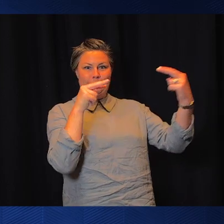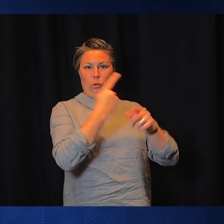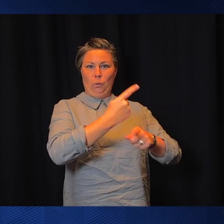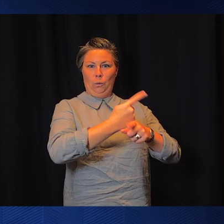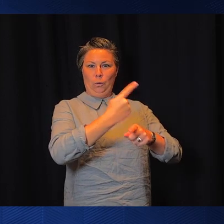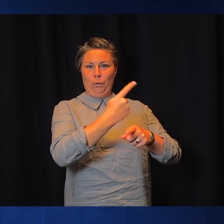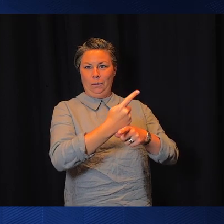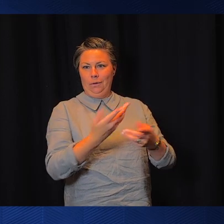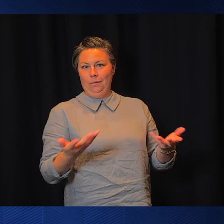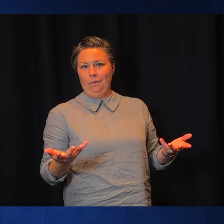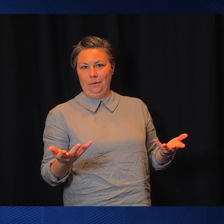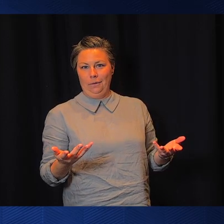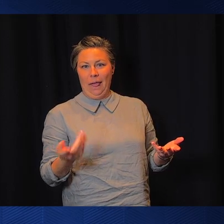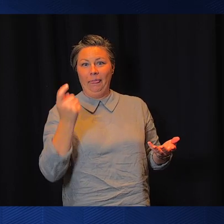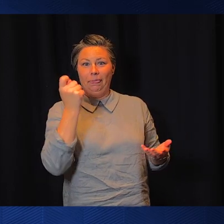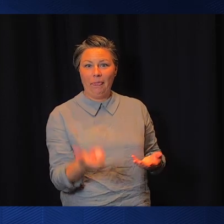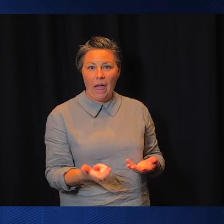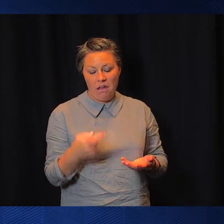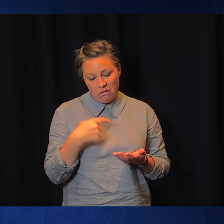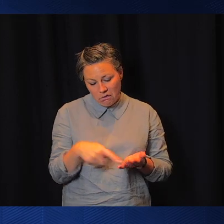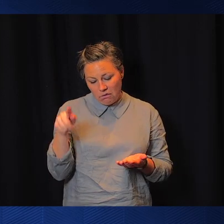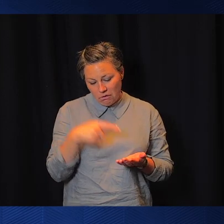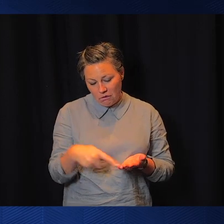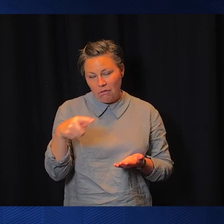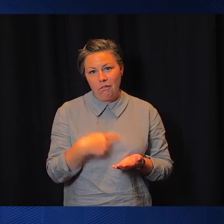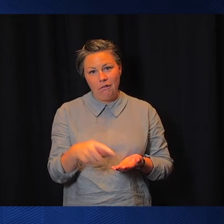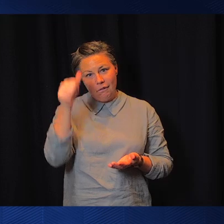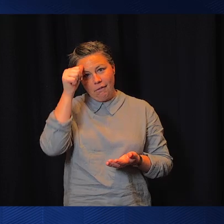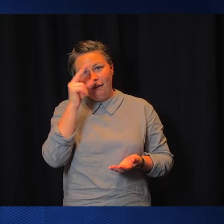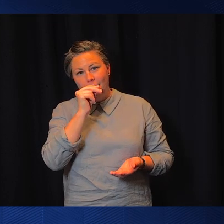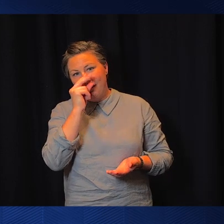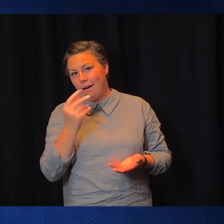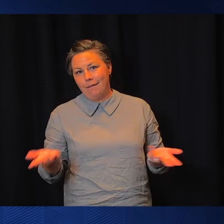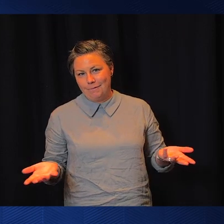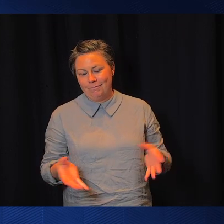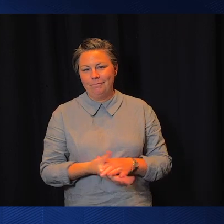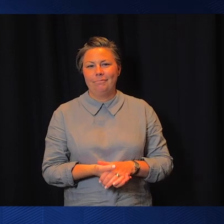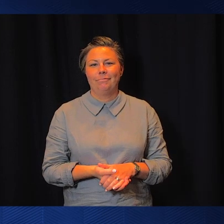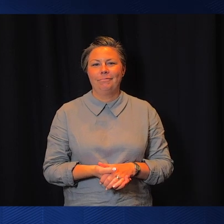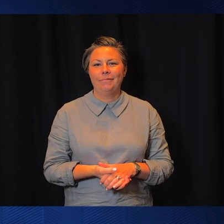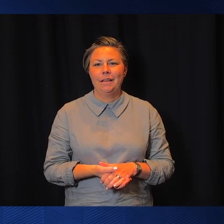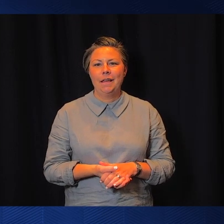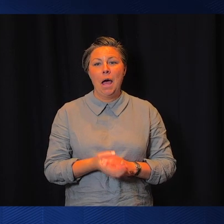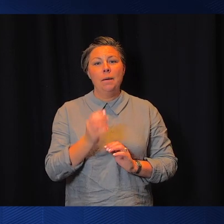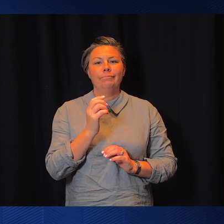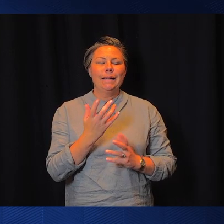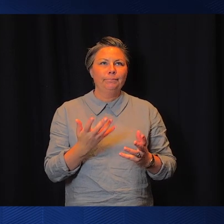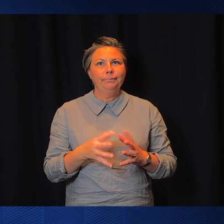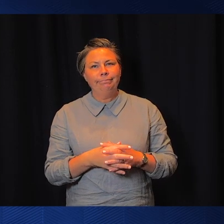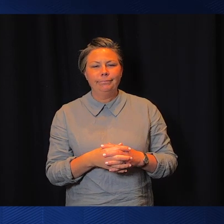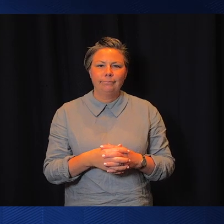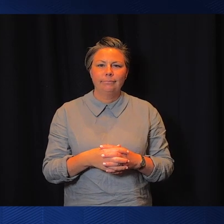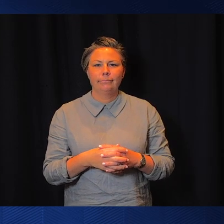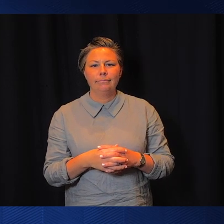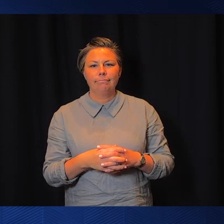talking to each other rather than having youths look at their phone. However, the communication, because